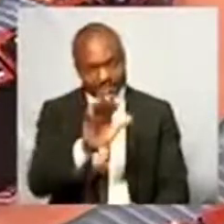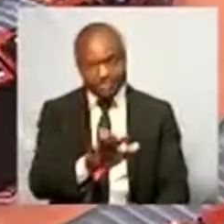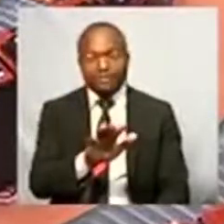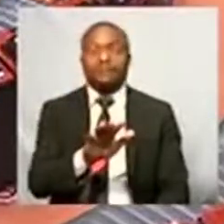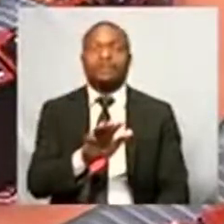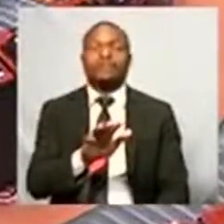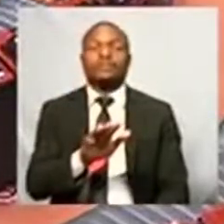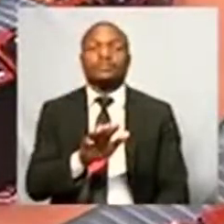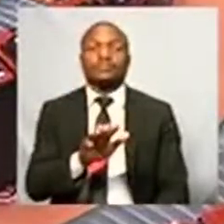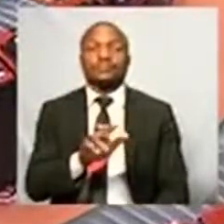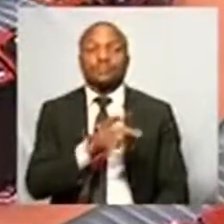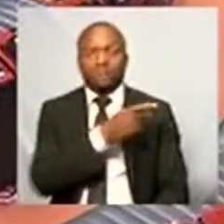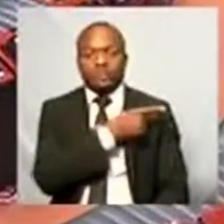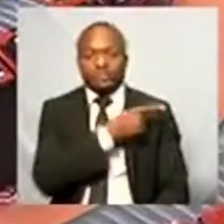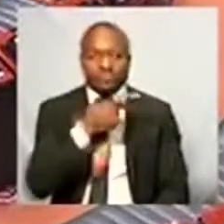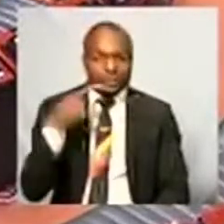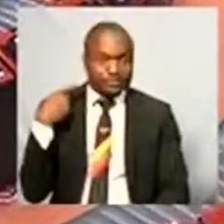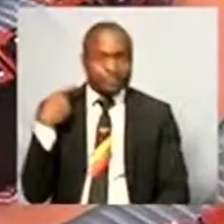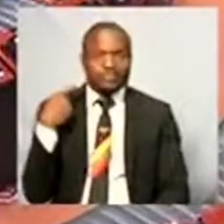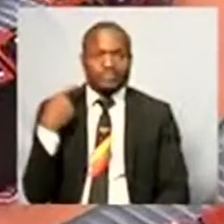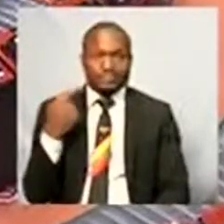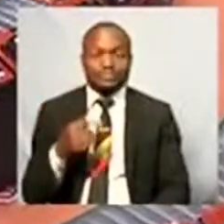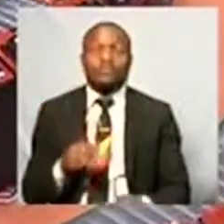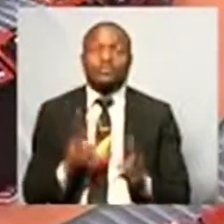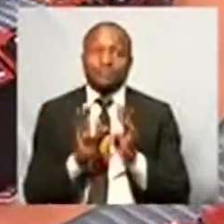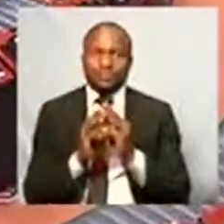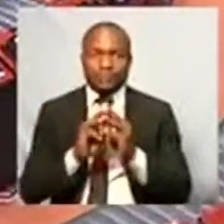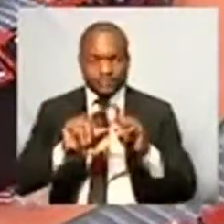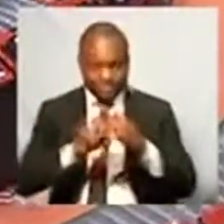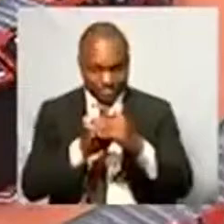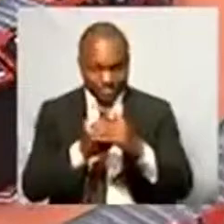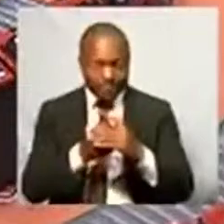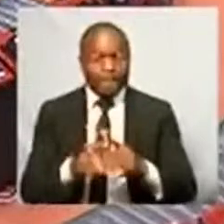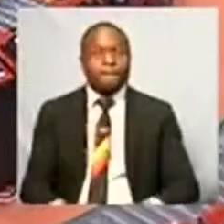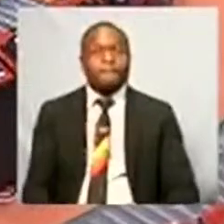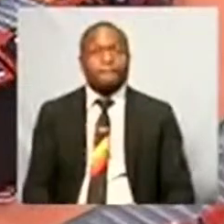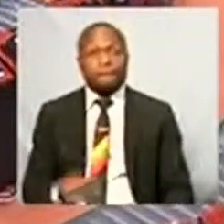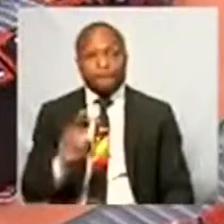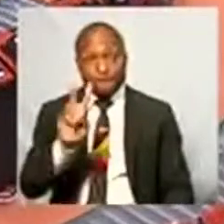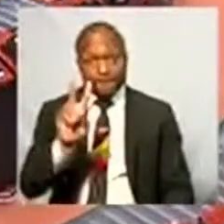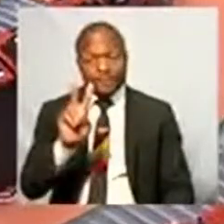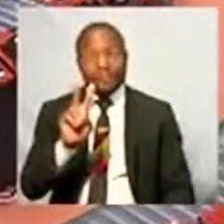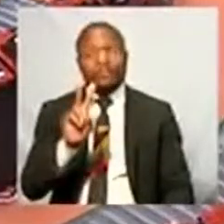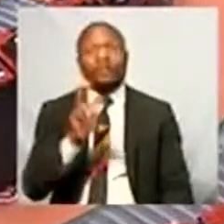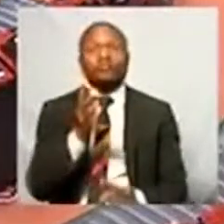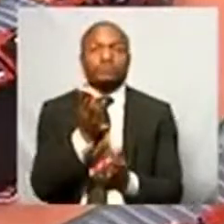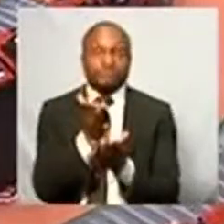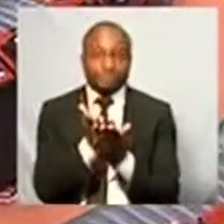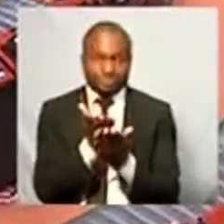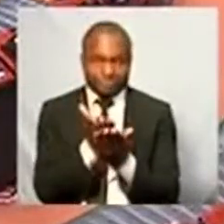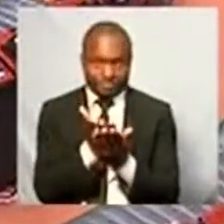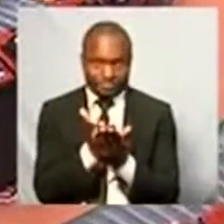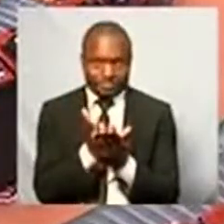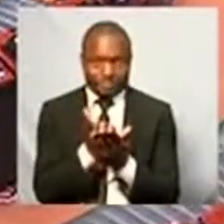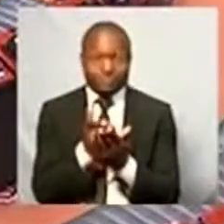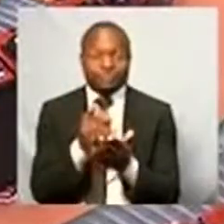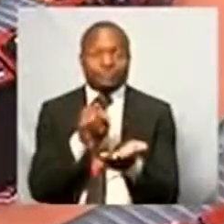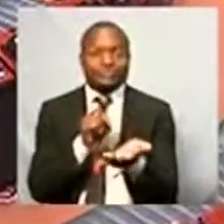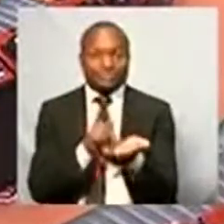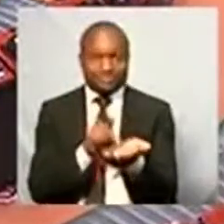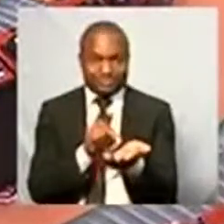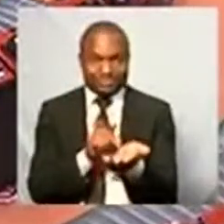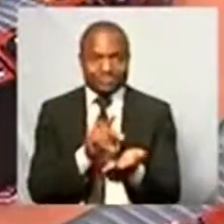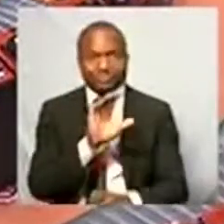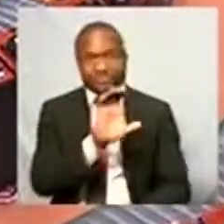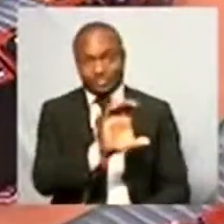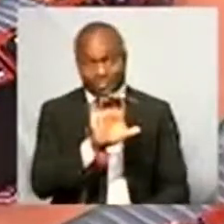for business to be transacted on the floor of the House. Still ahead are two motions. We do expect Dr. Chitabu Chibufya